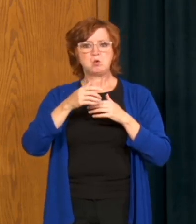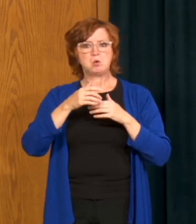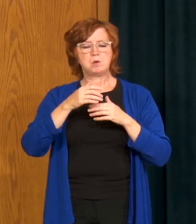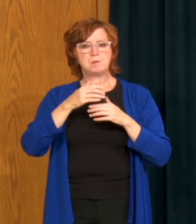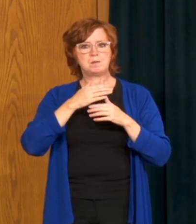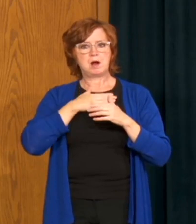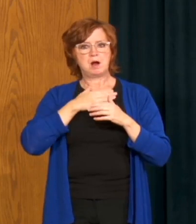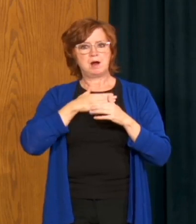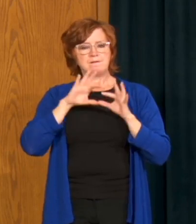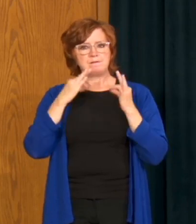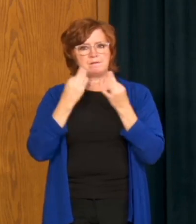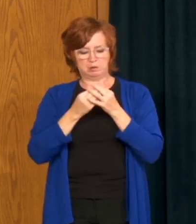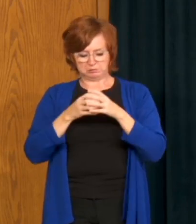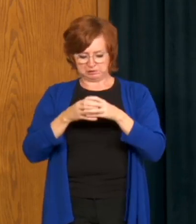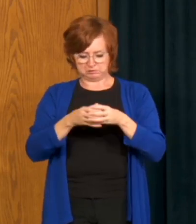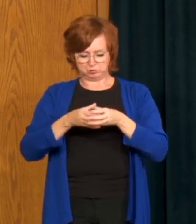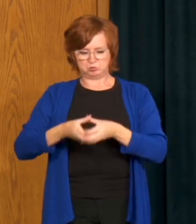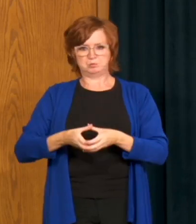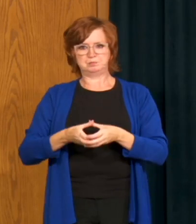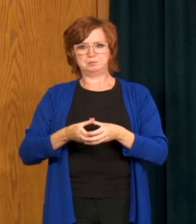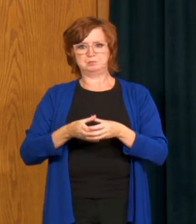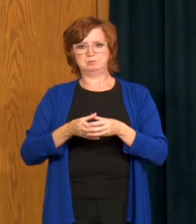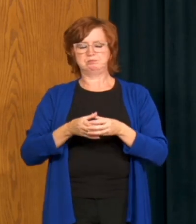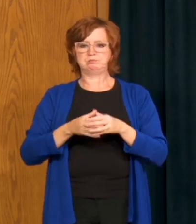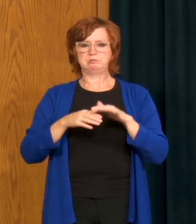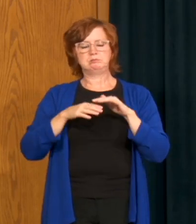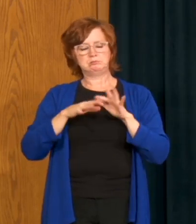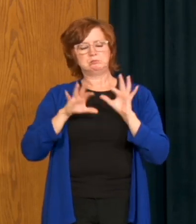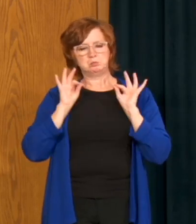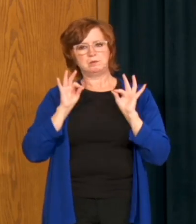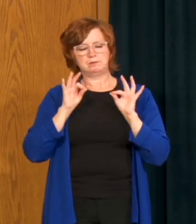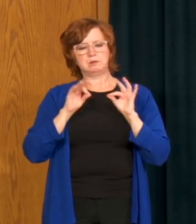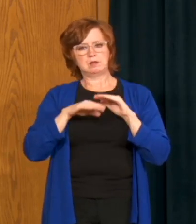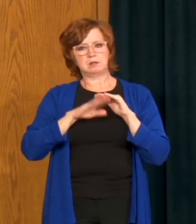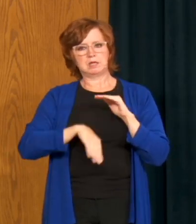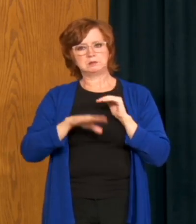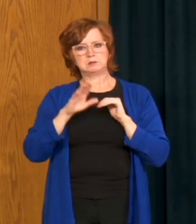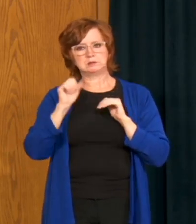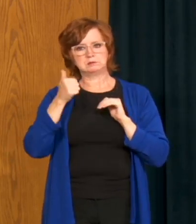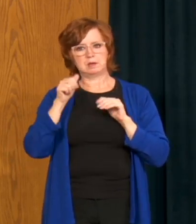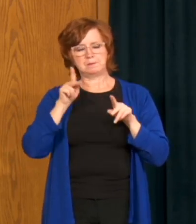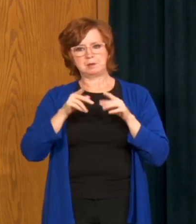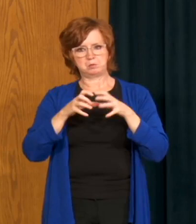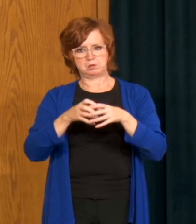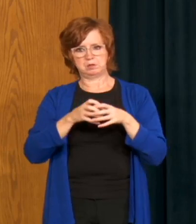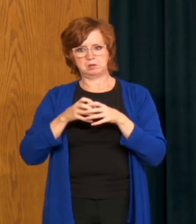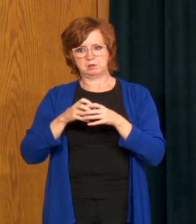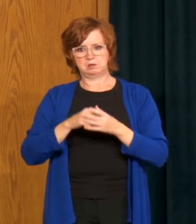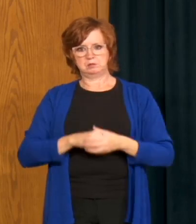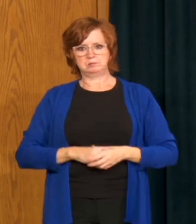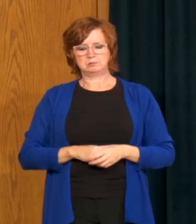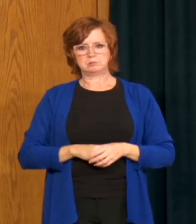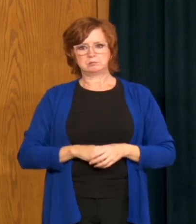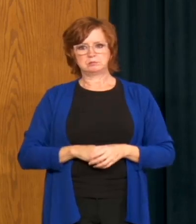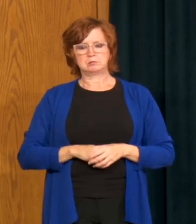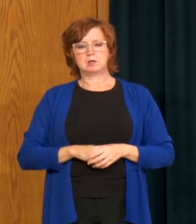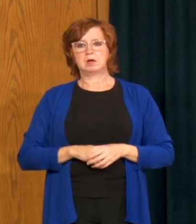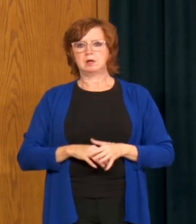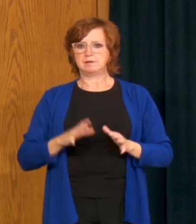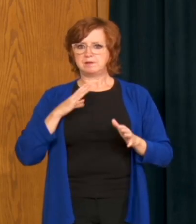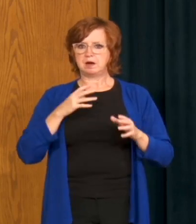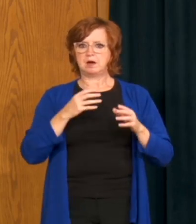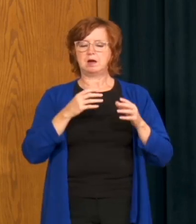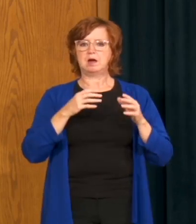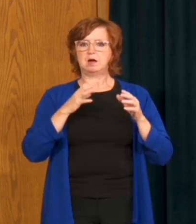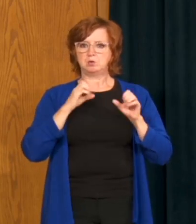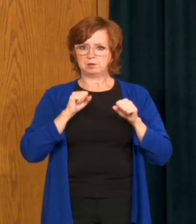than 10, because we have seen now that as people are out and about, they have more contacts than when they weren't, and that's fine. But as long as you're maintaining that physical